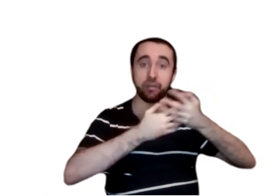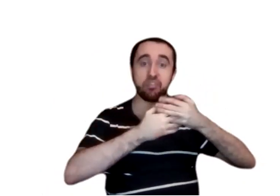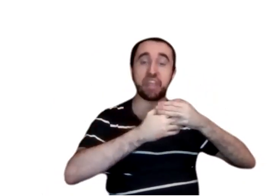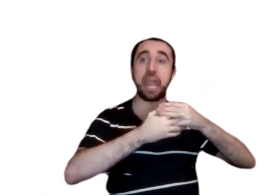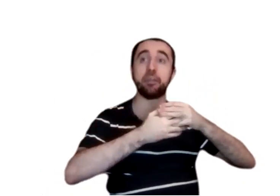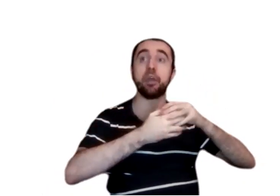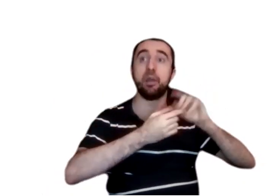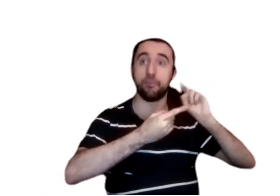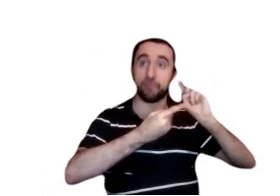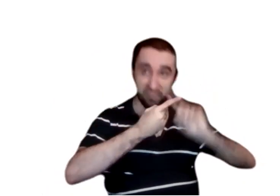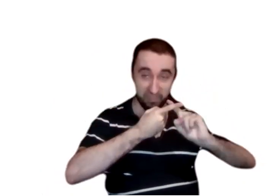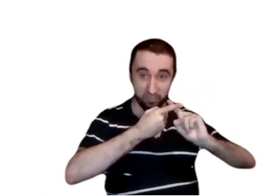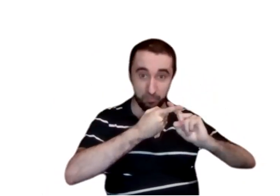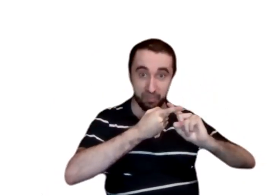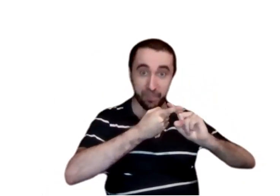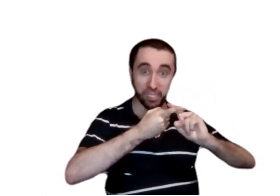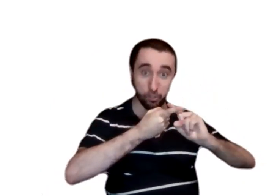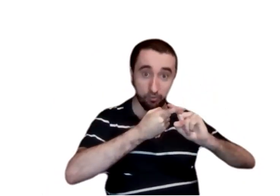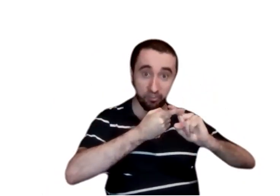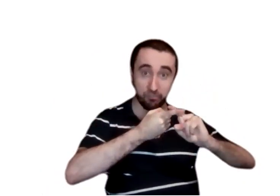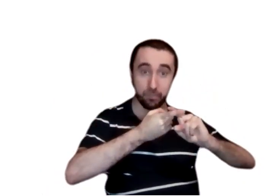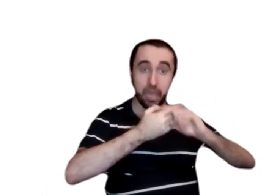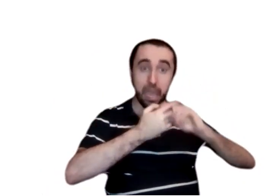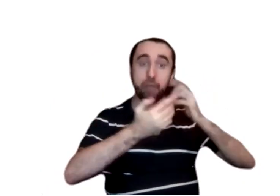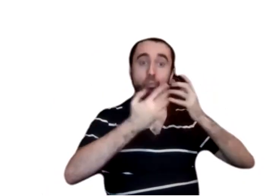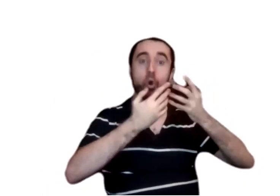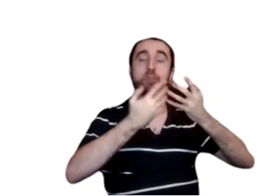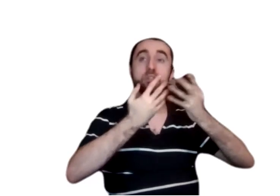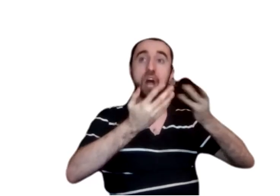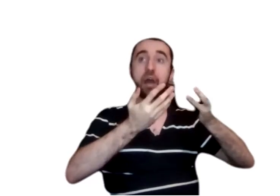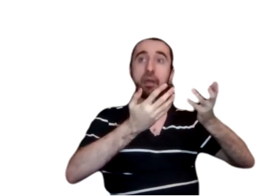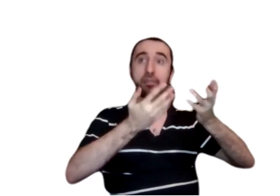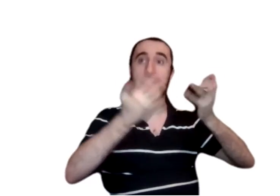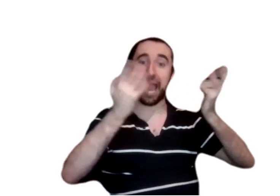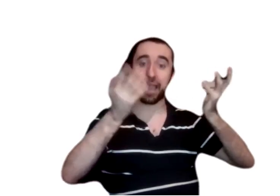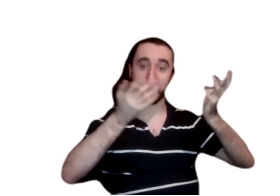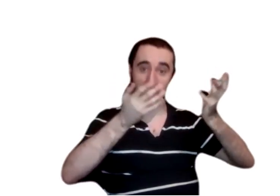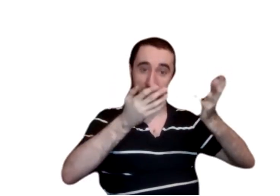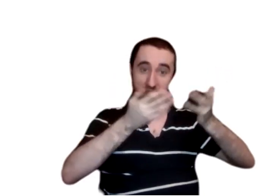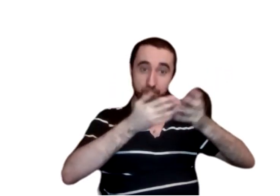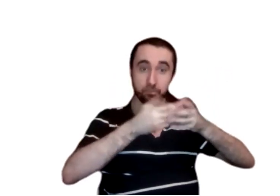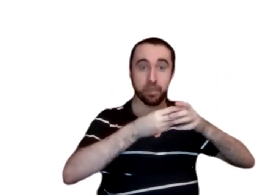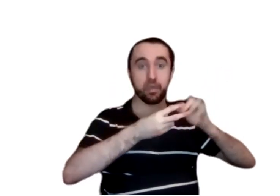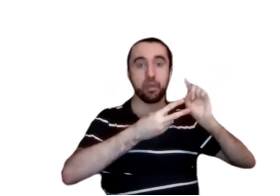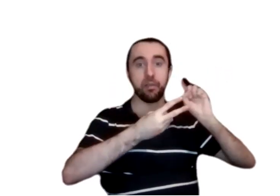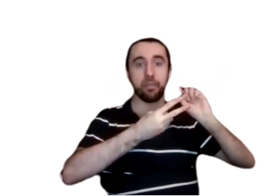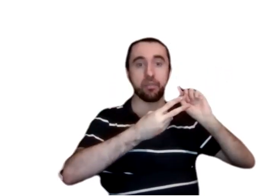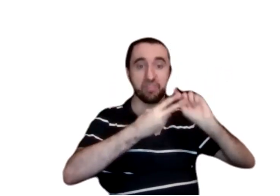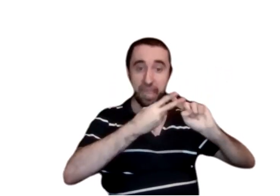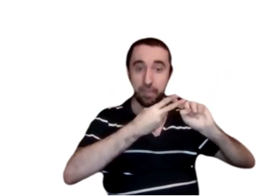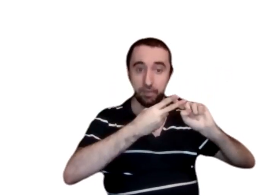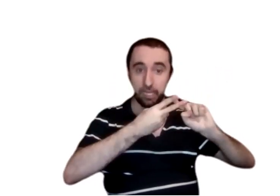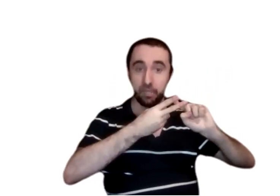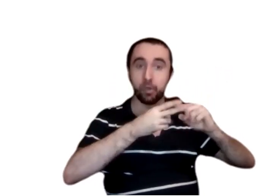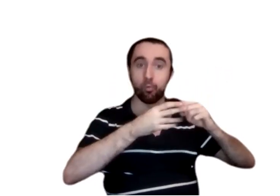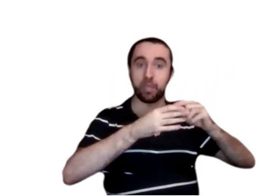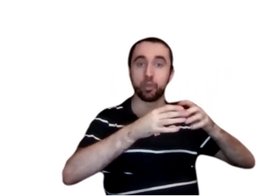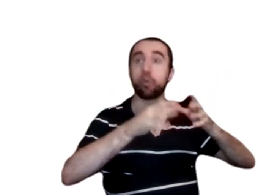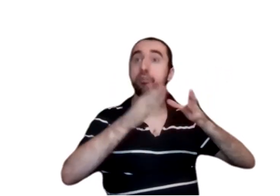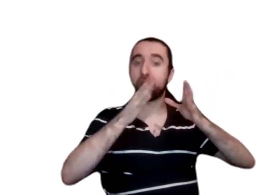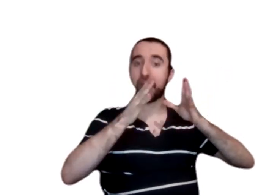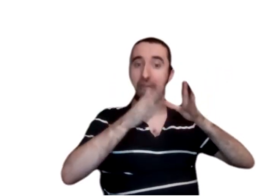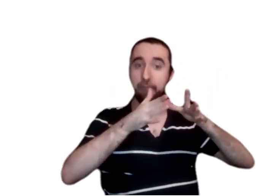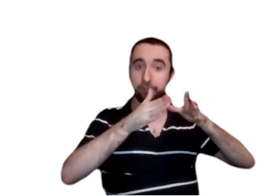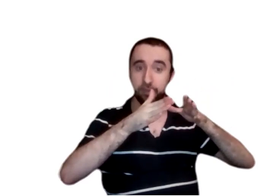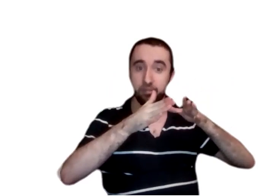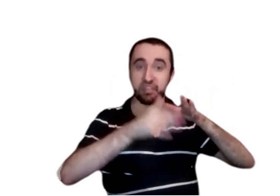questions to understand the systems that they use and what data they access. Secondly, we